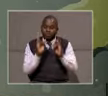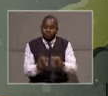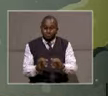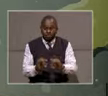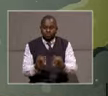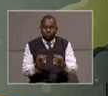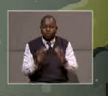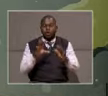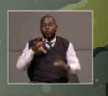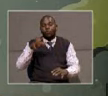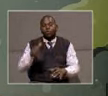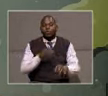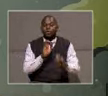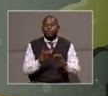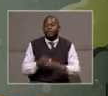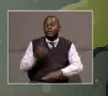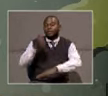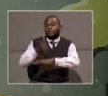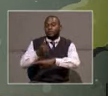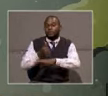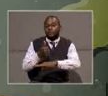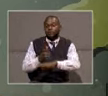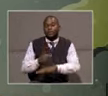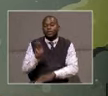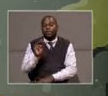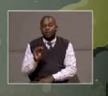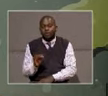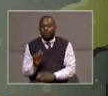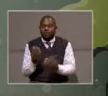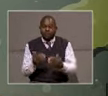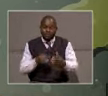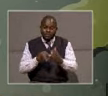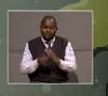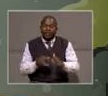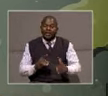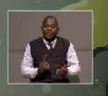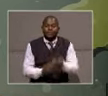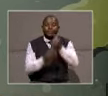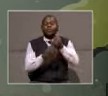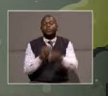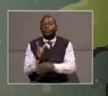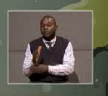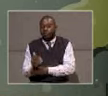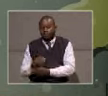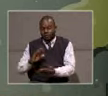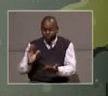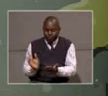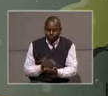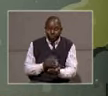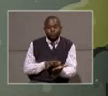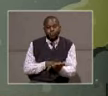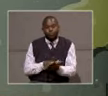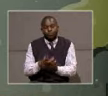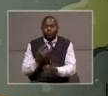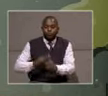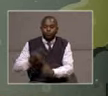main regional office in Soroti Municipality. This will be a key achievement to the ministry to eliminate costs of renting